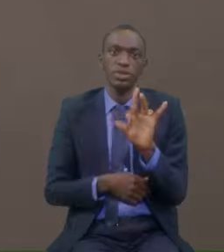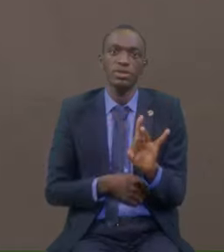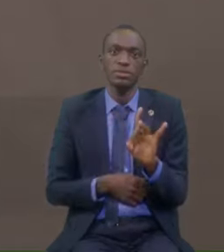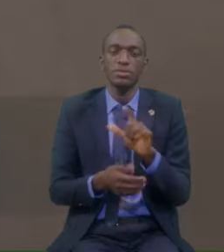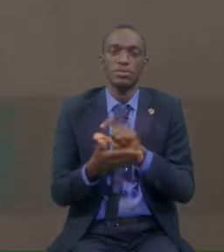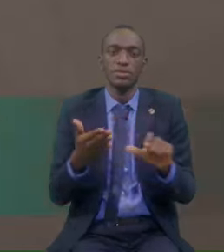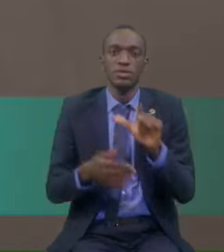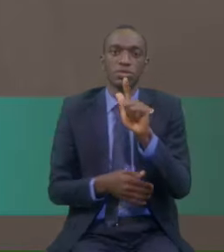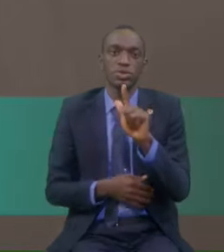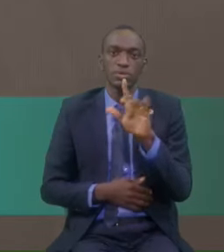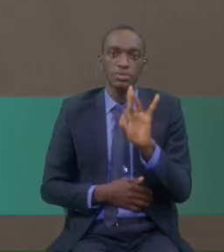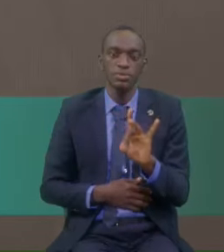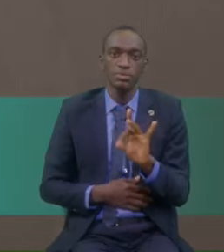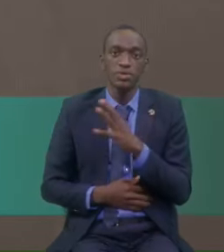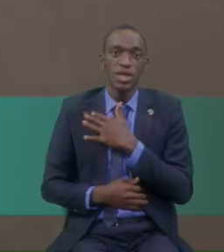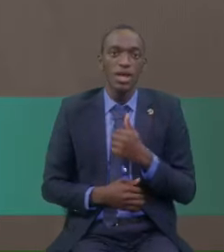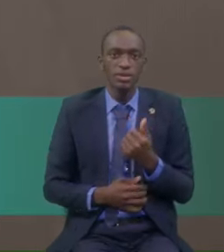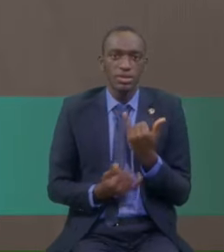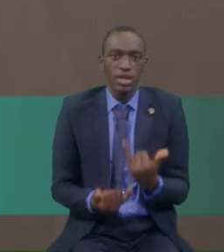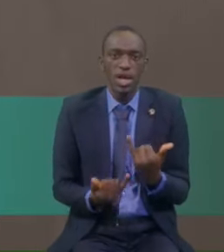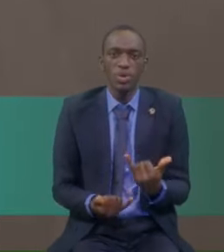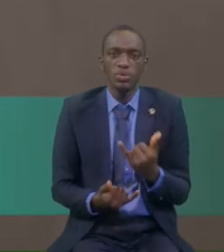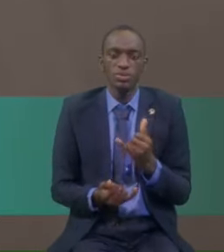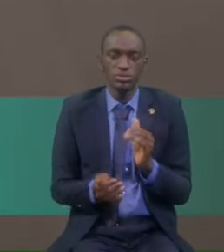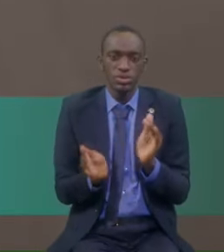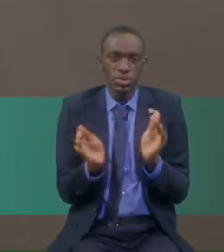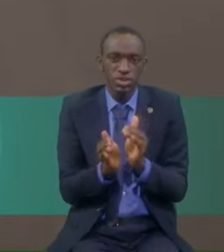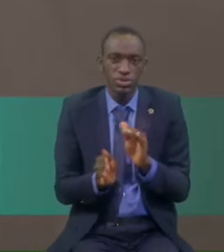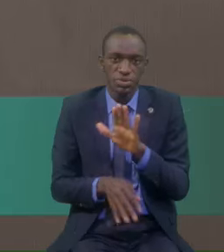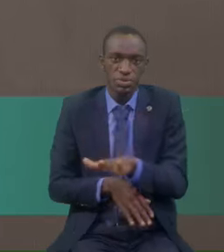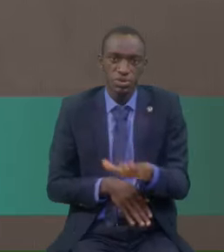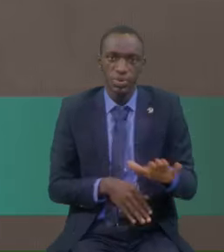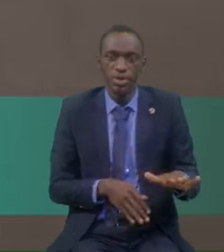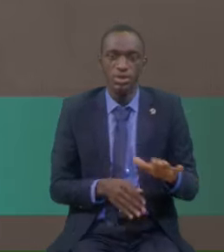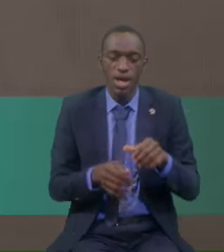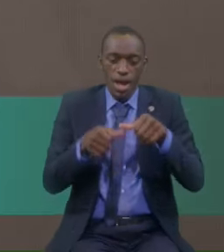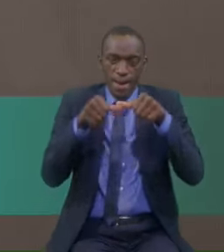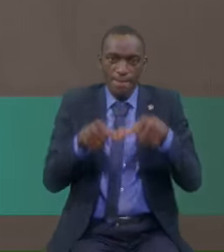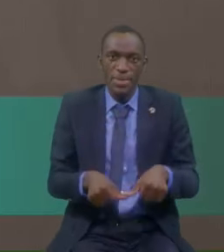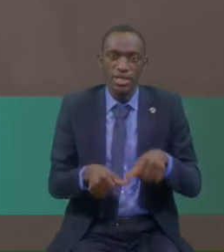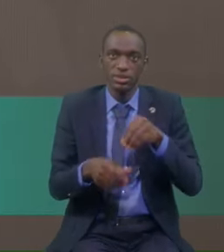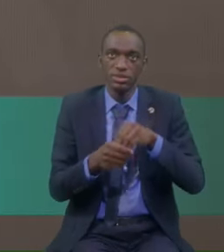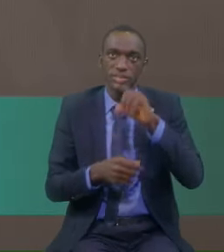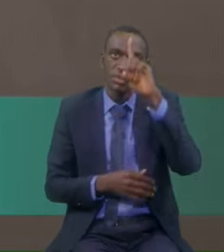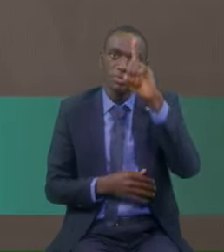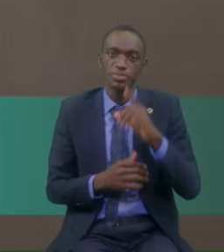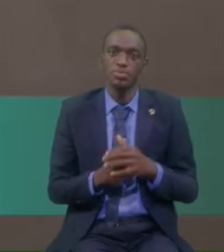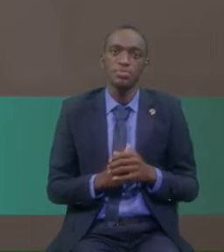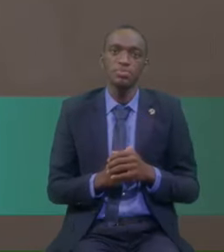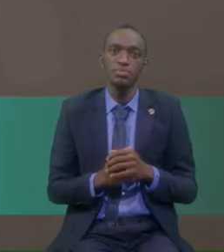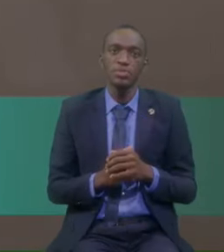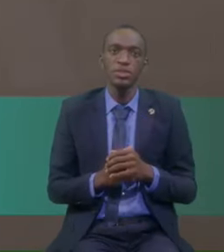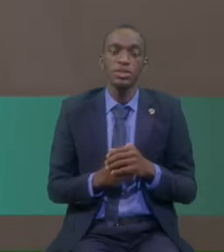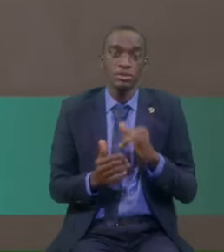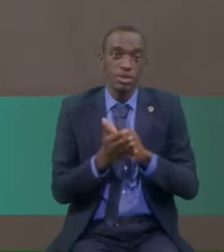now, little children, abide in him, that when he